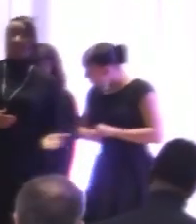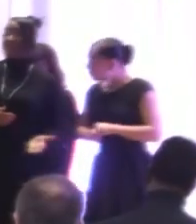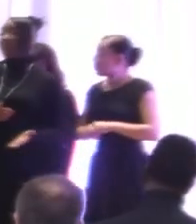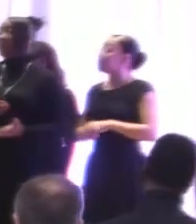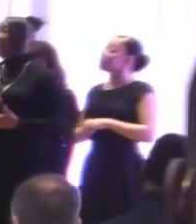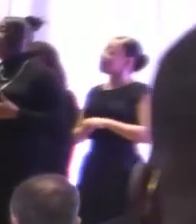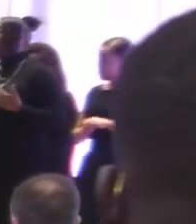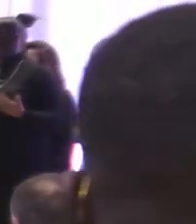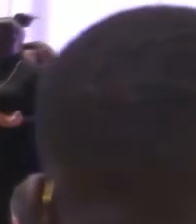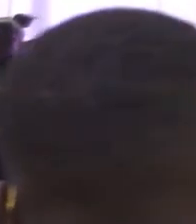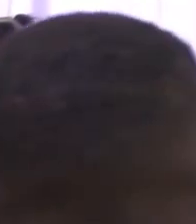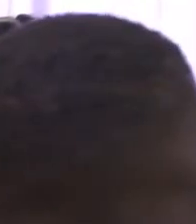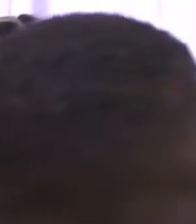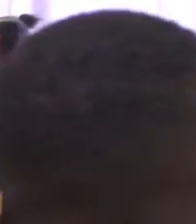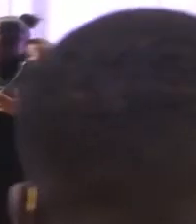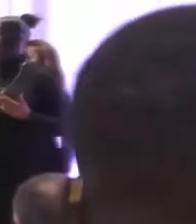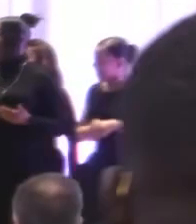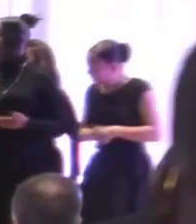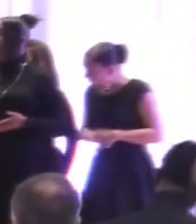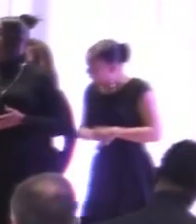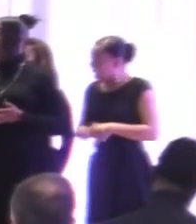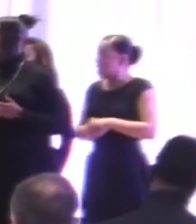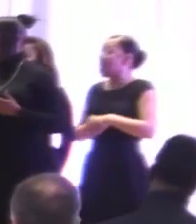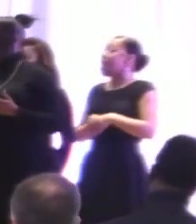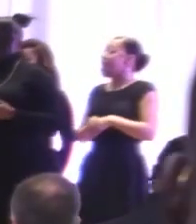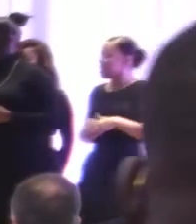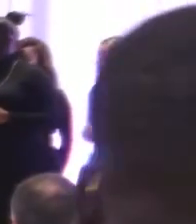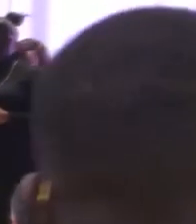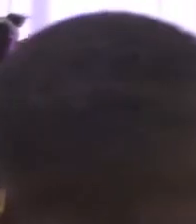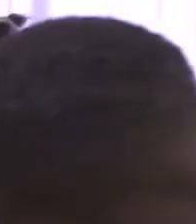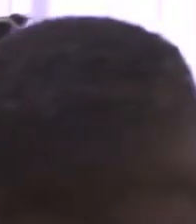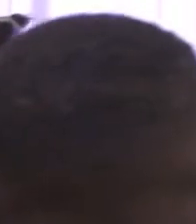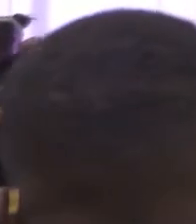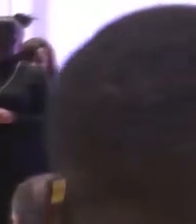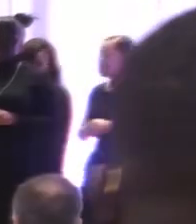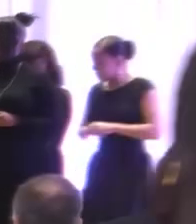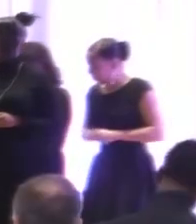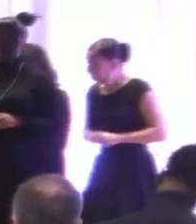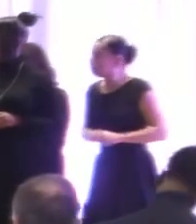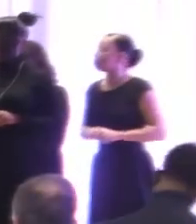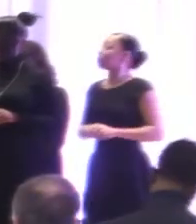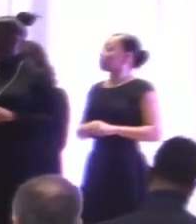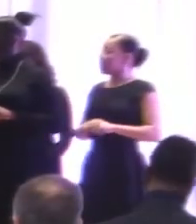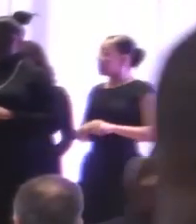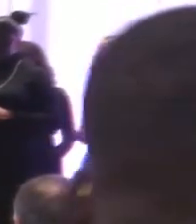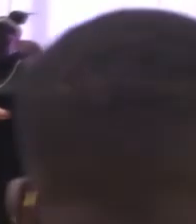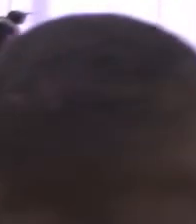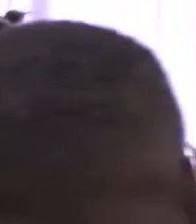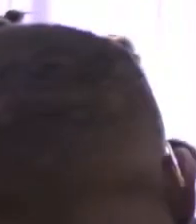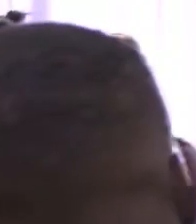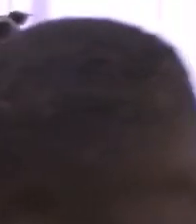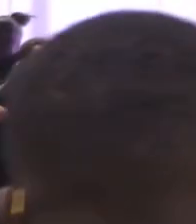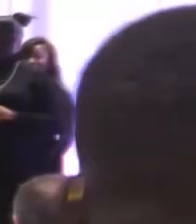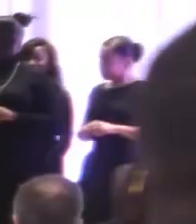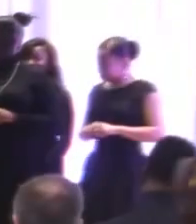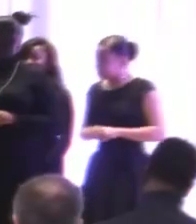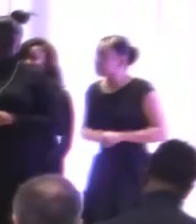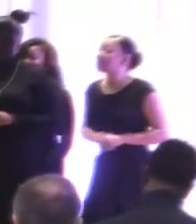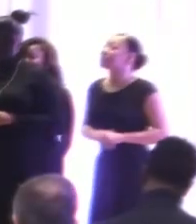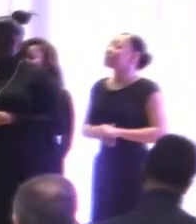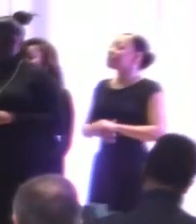taught us. Sing a song full of the hope that